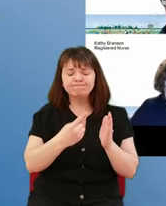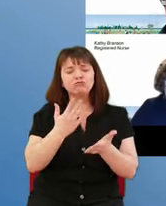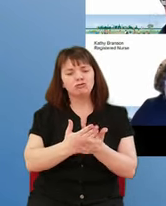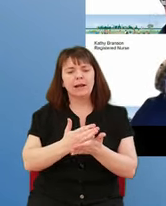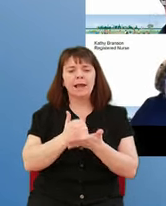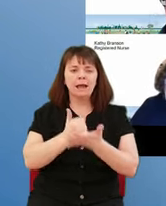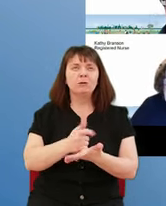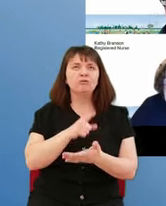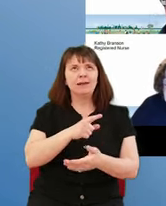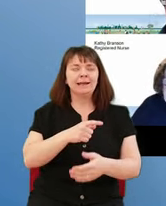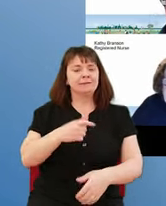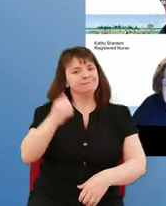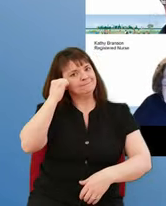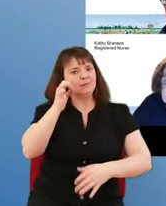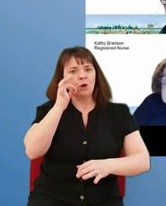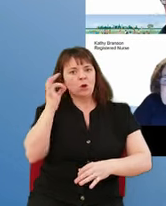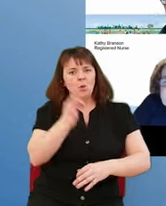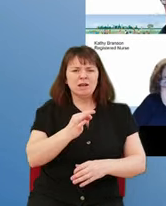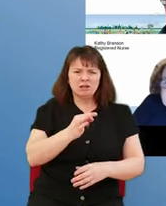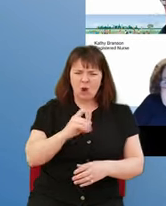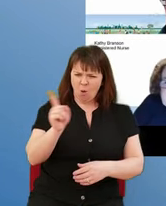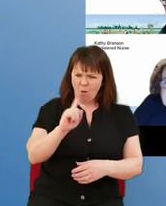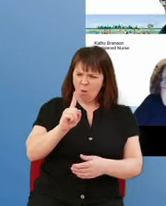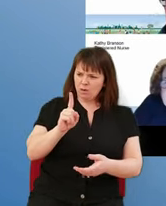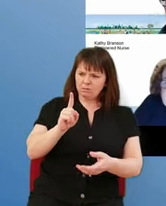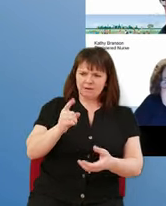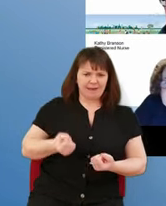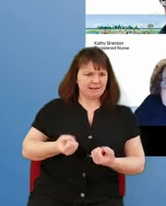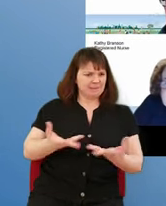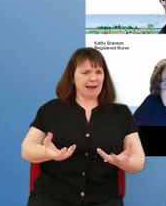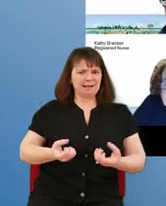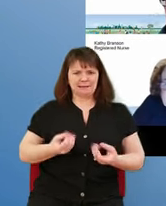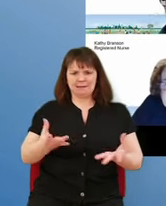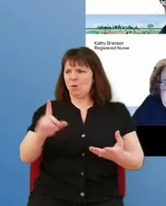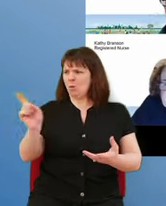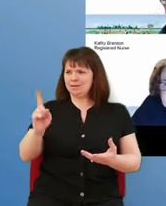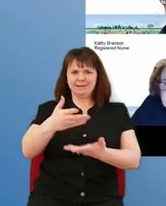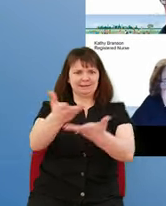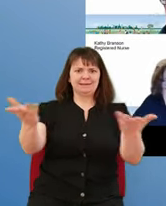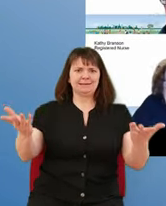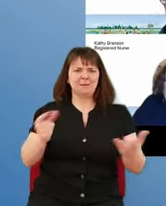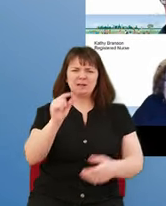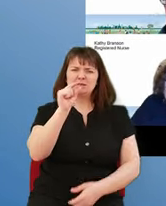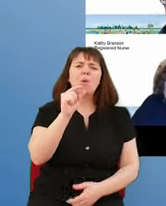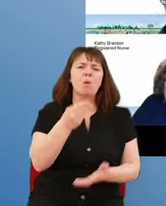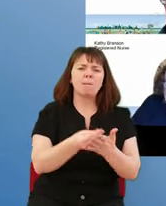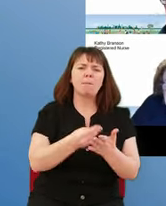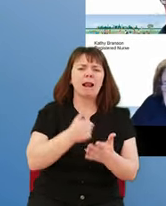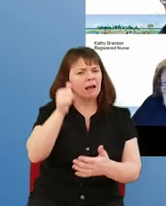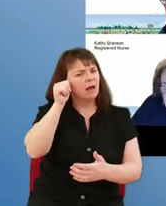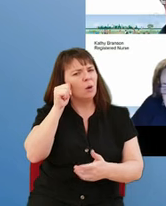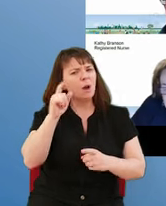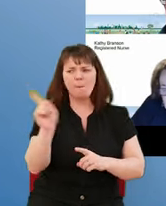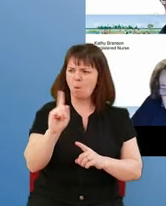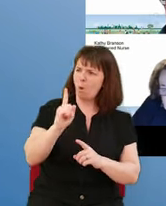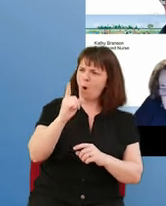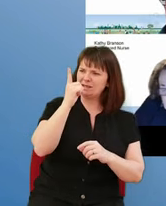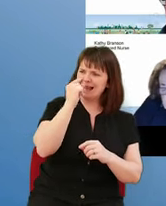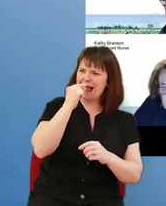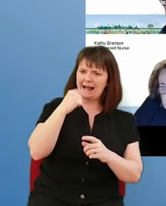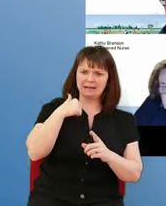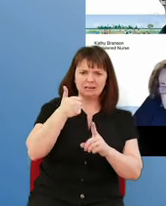relatively small amount of money. I mean, what is there that can support practices to increase their resilience? And the